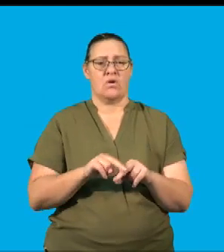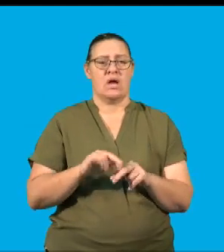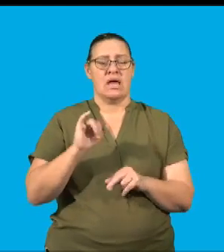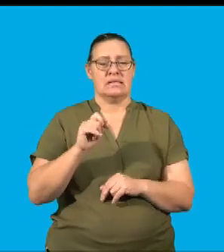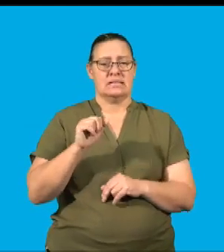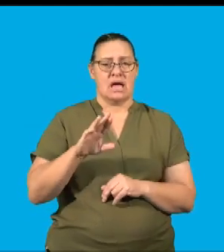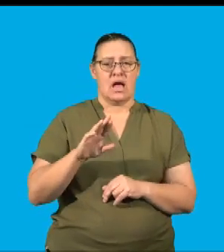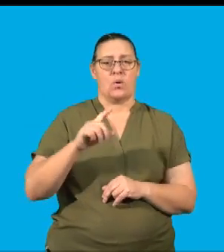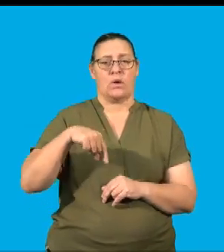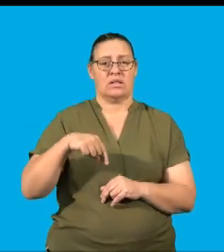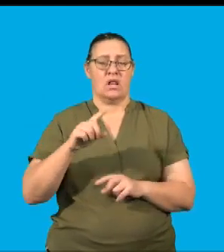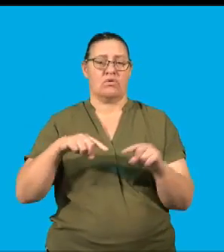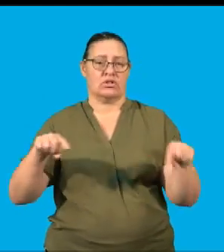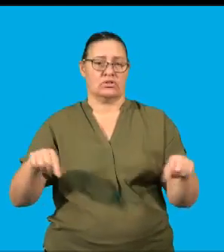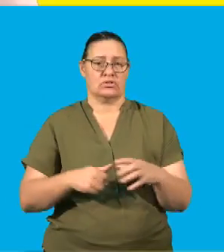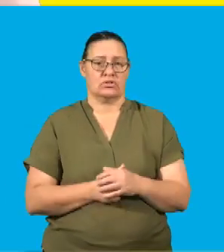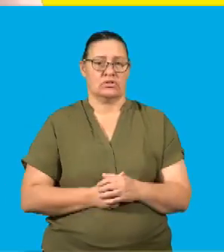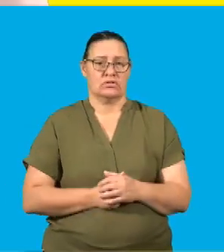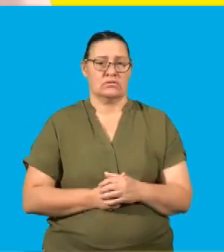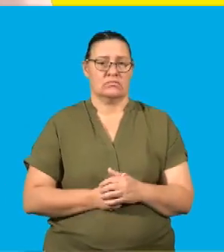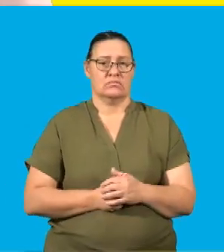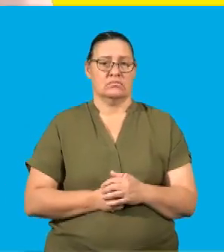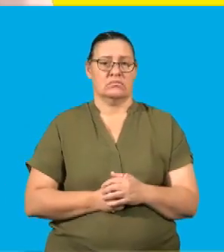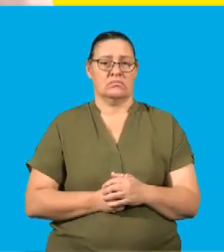the interquartile range.